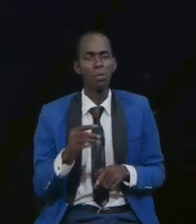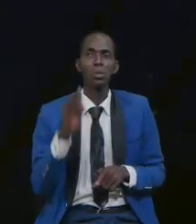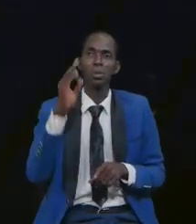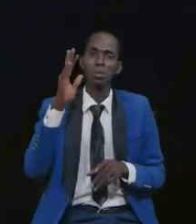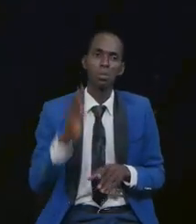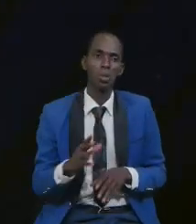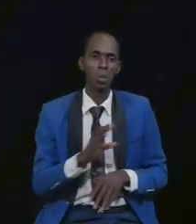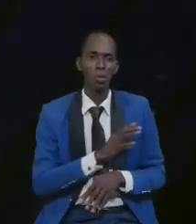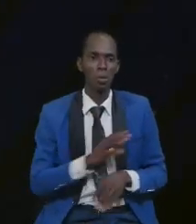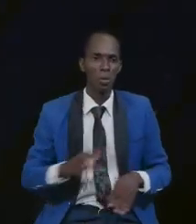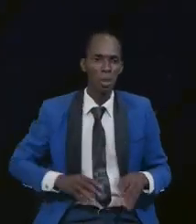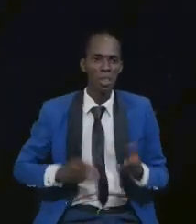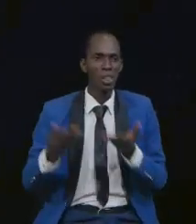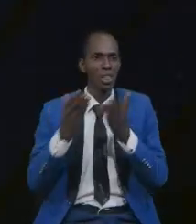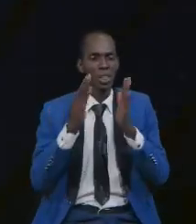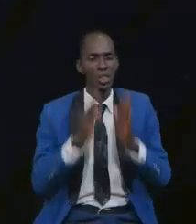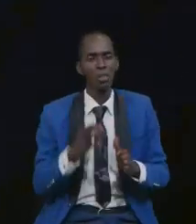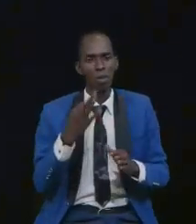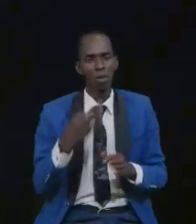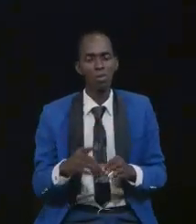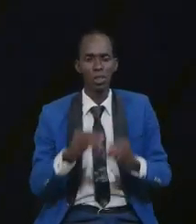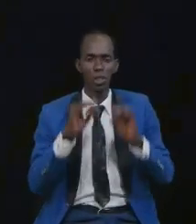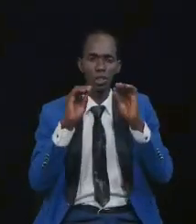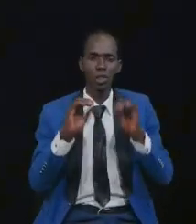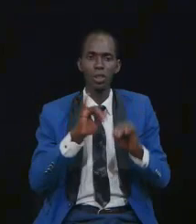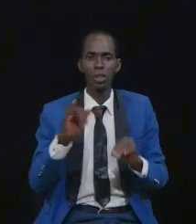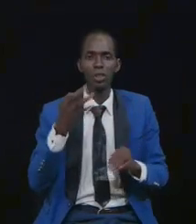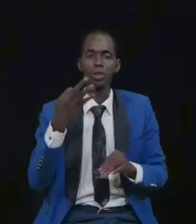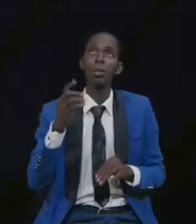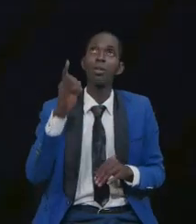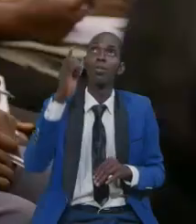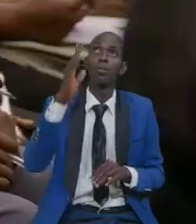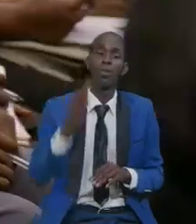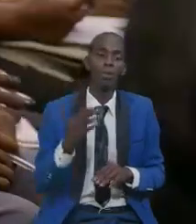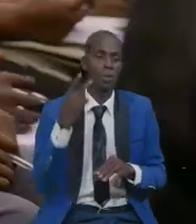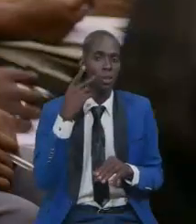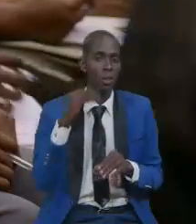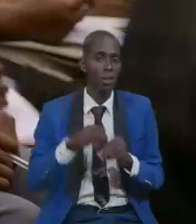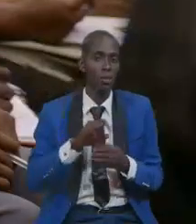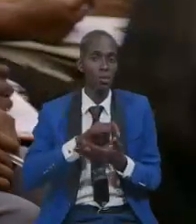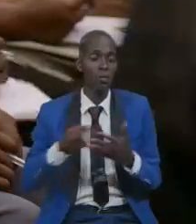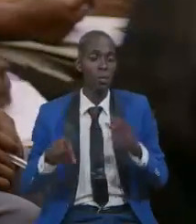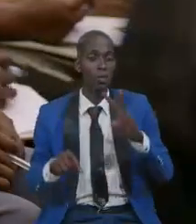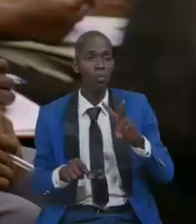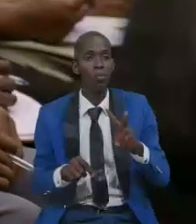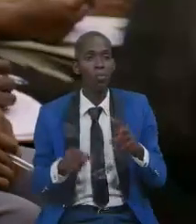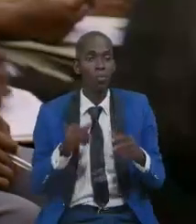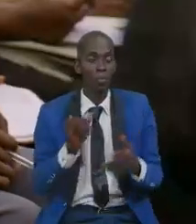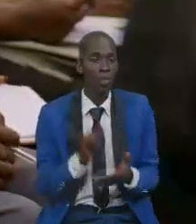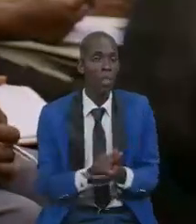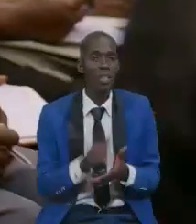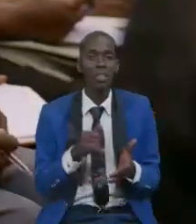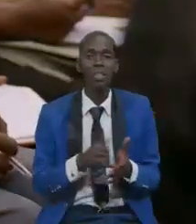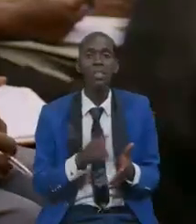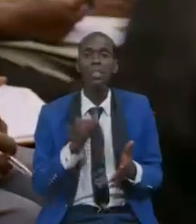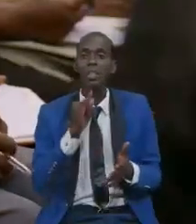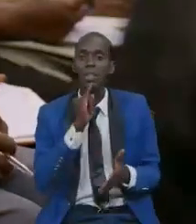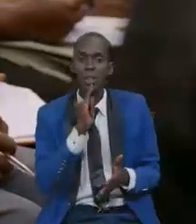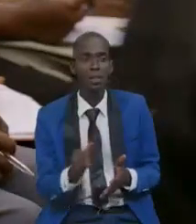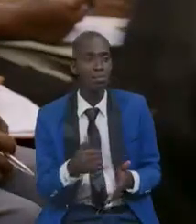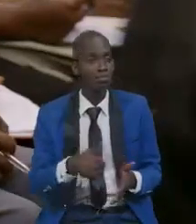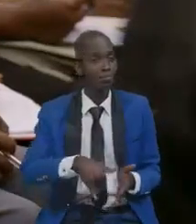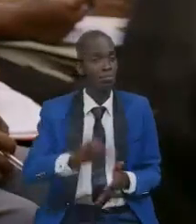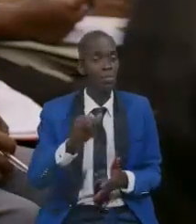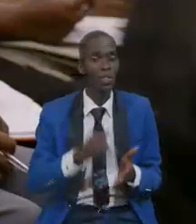the mysteries of God. Look at verse 2. In verse 2, it says, moreover, it is required in stewards